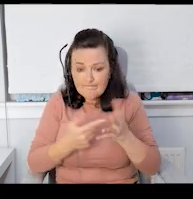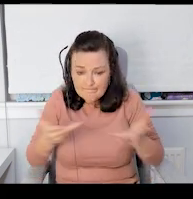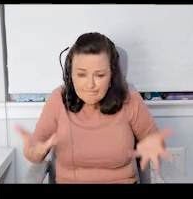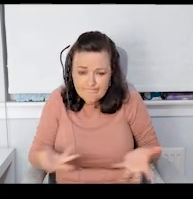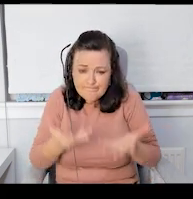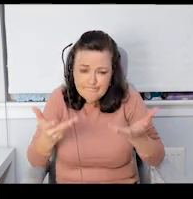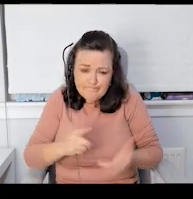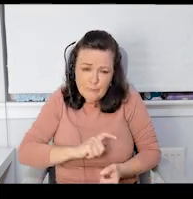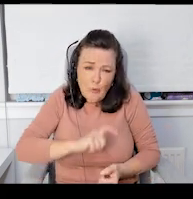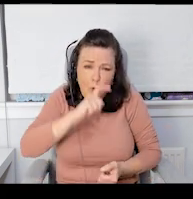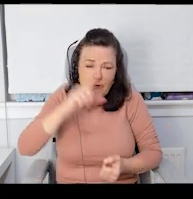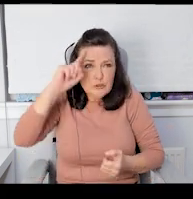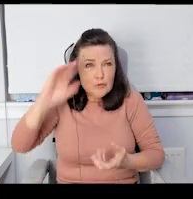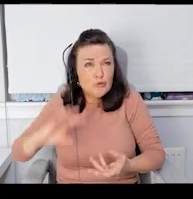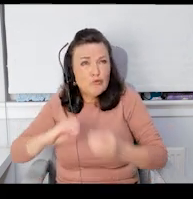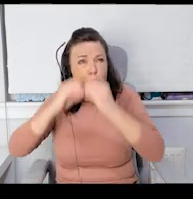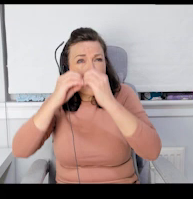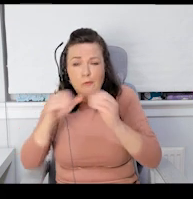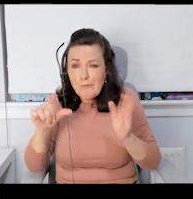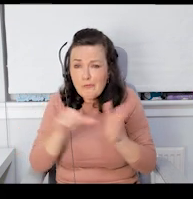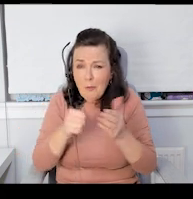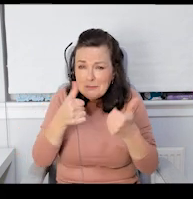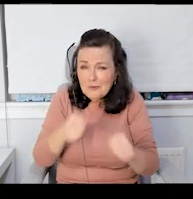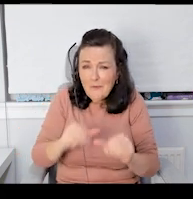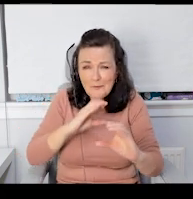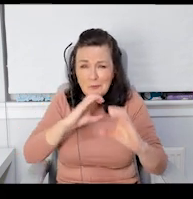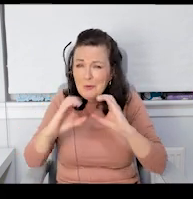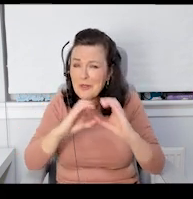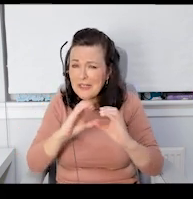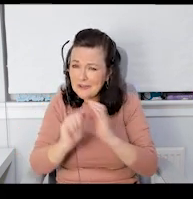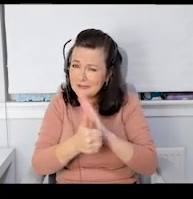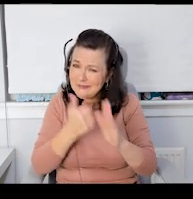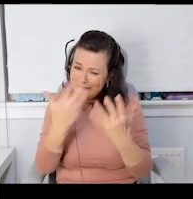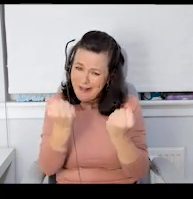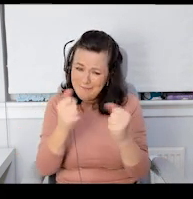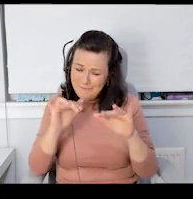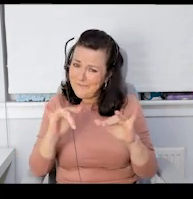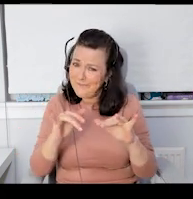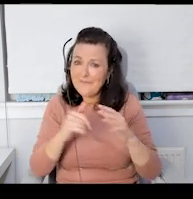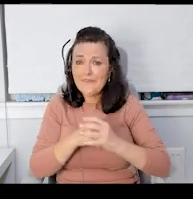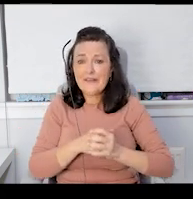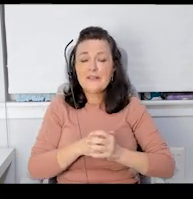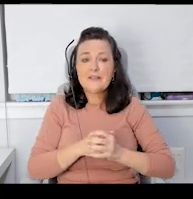them build their confidence, creativity, problem solving, communication, etc.